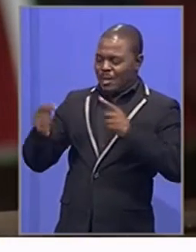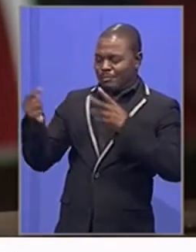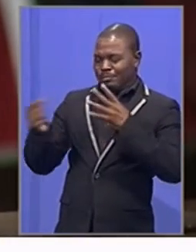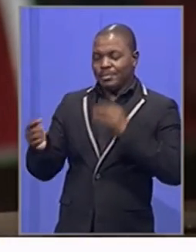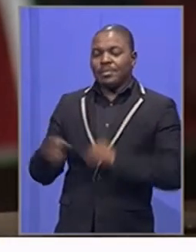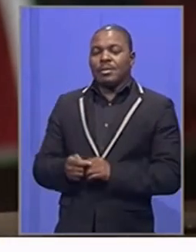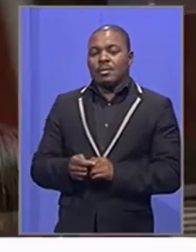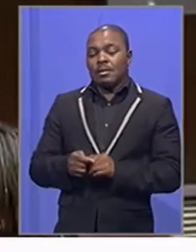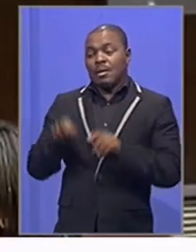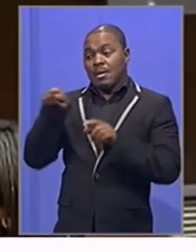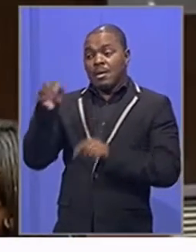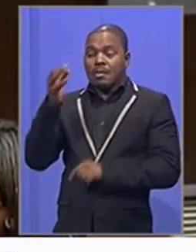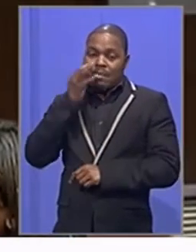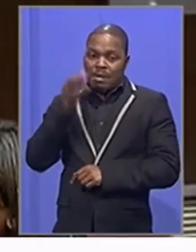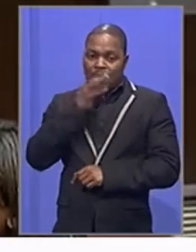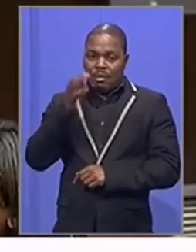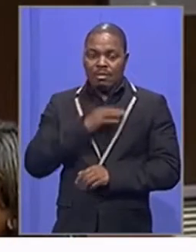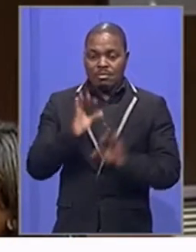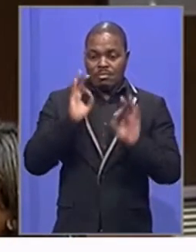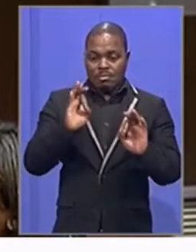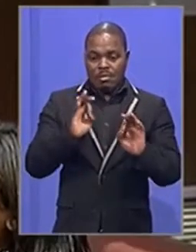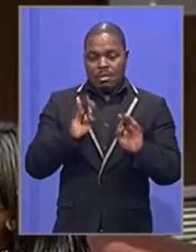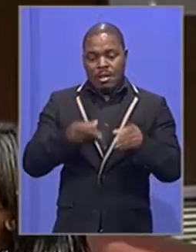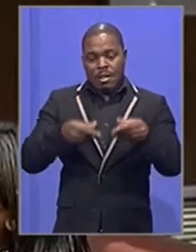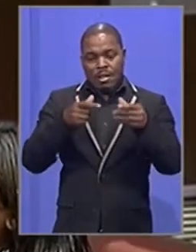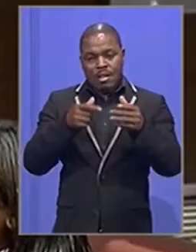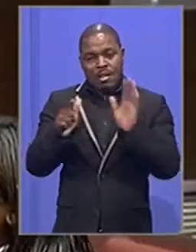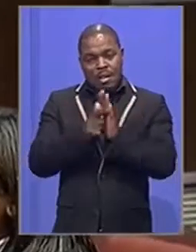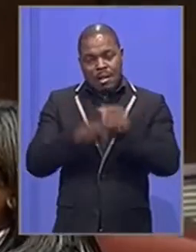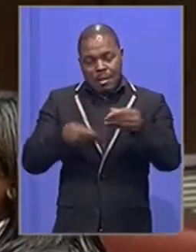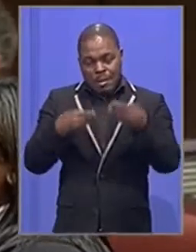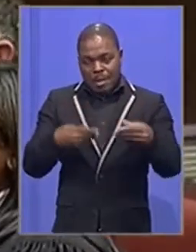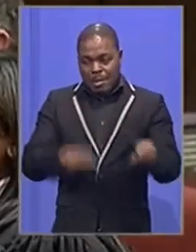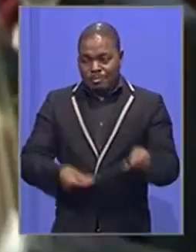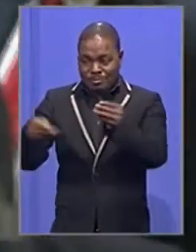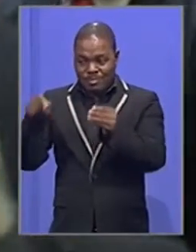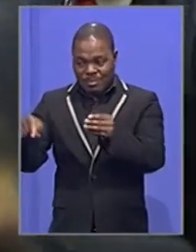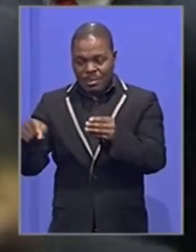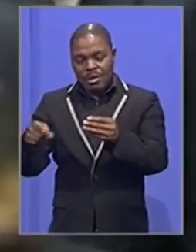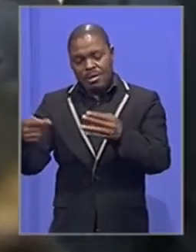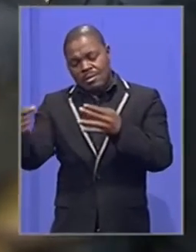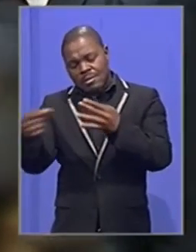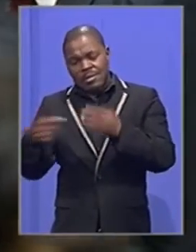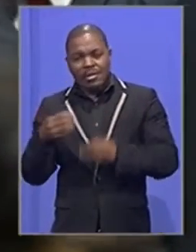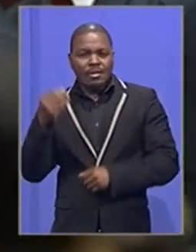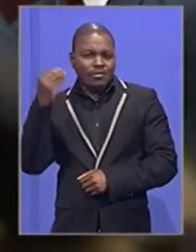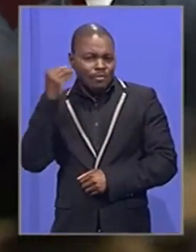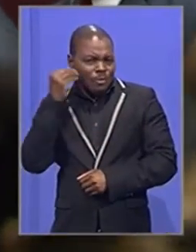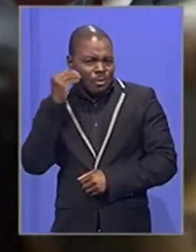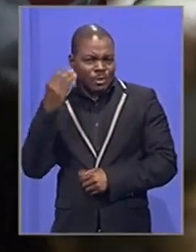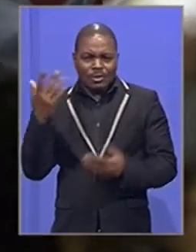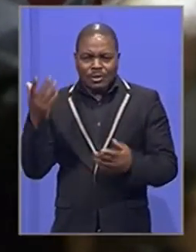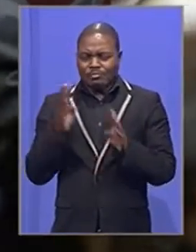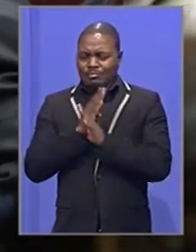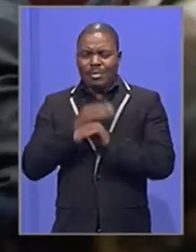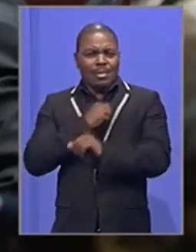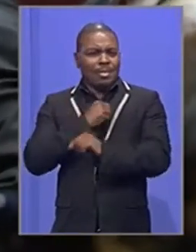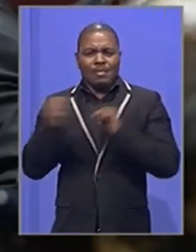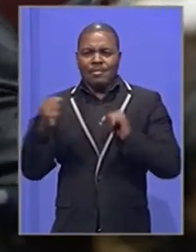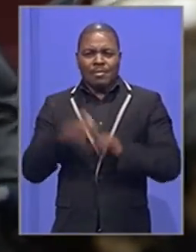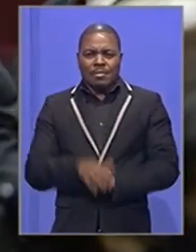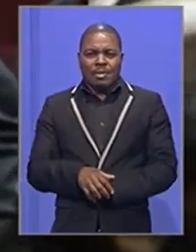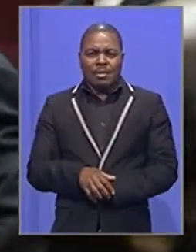mme le boletse ha dipampiri tsa molao tse fuweng lekgotla ile ya eba ditokomane tseo di ka teng tsa tsona e sa kang ya eba patuwe